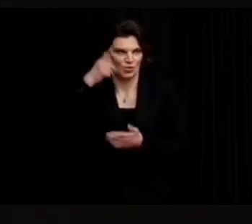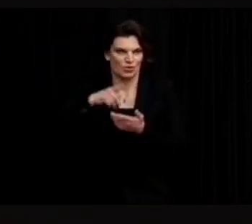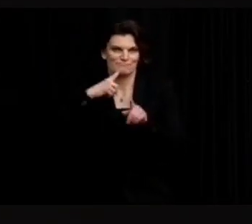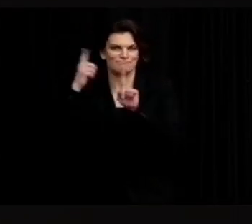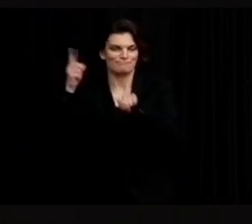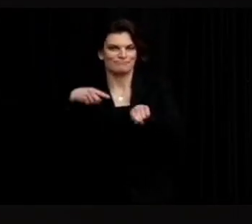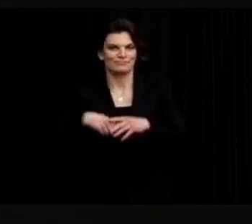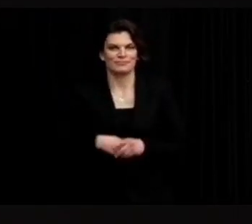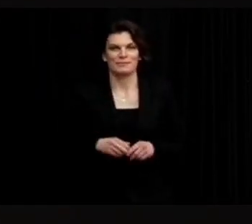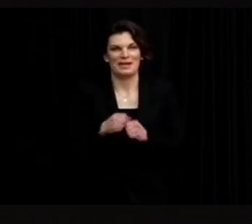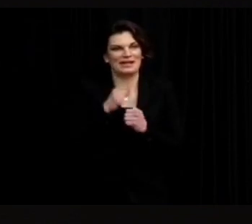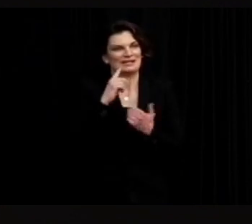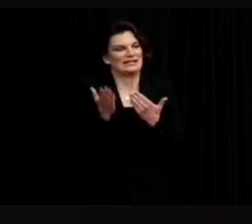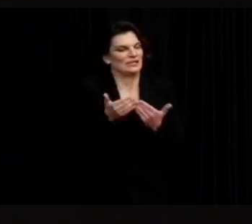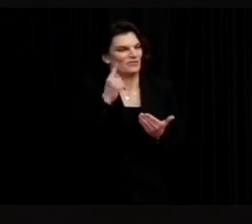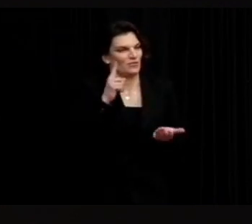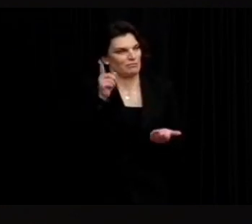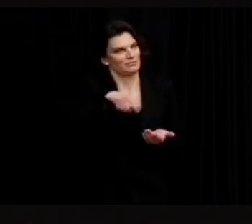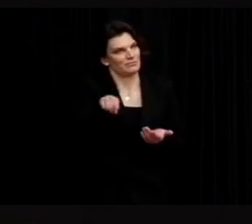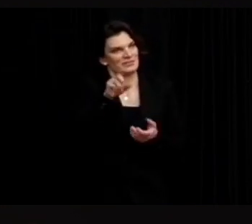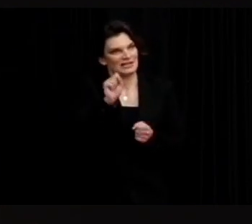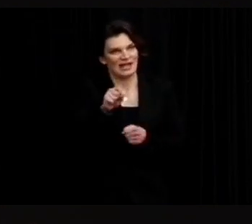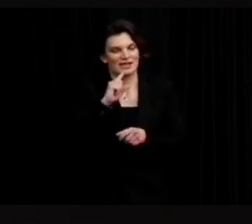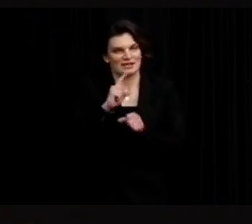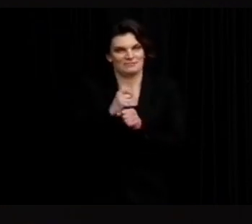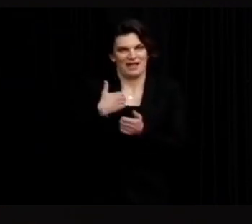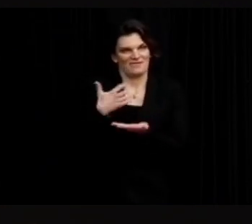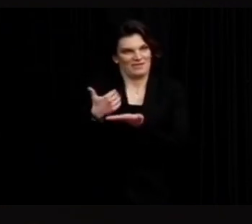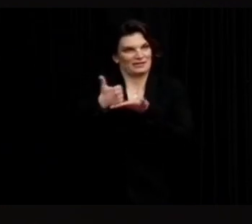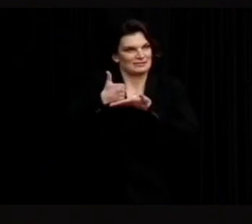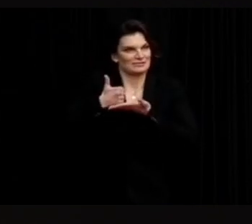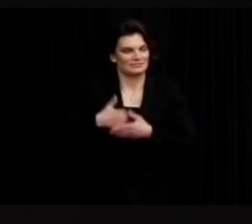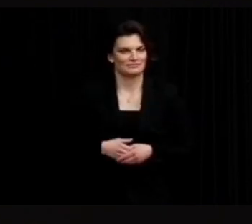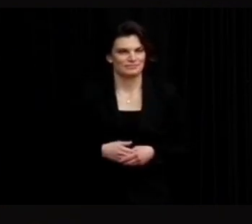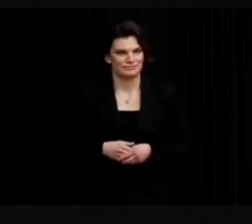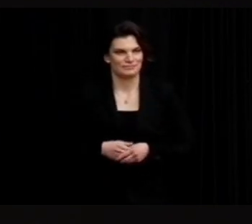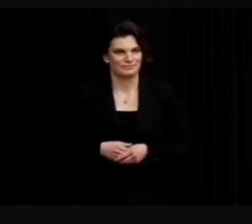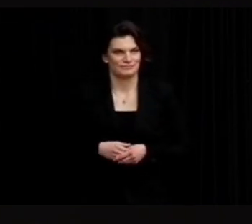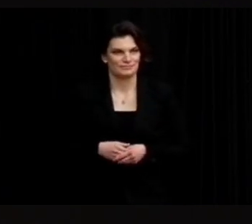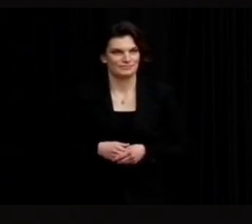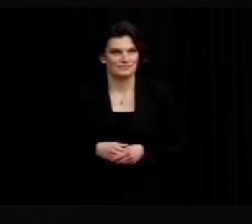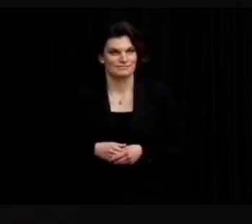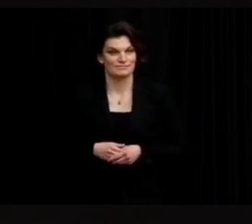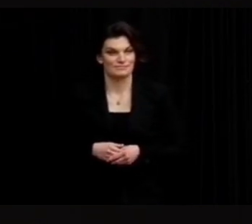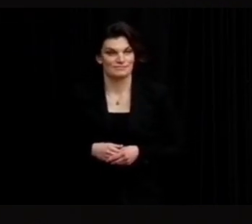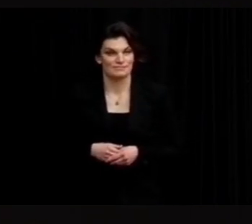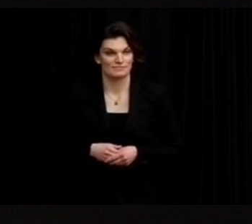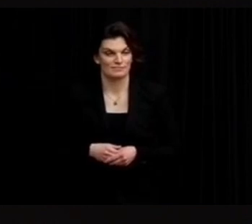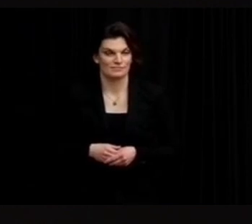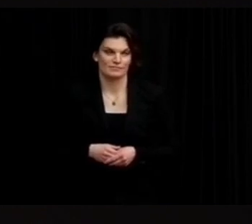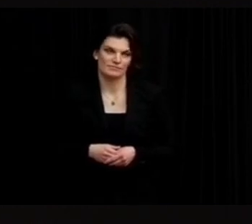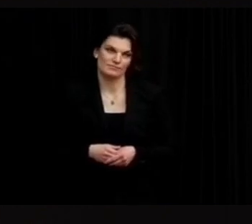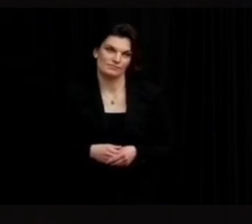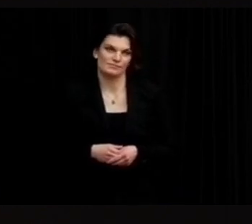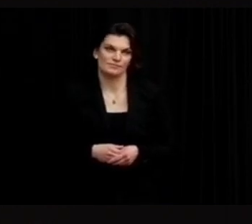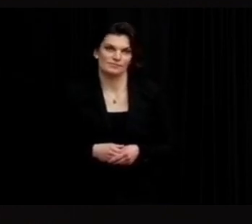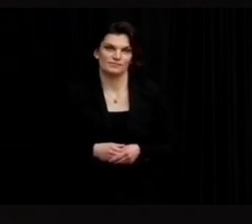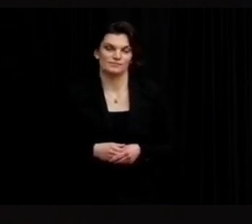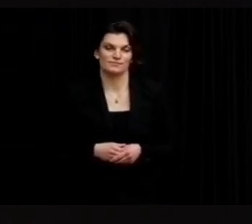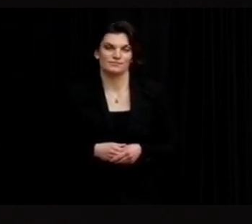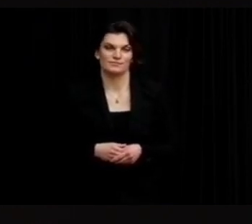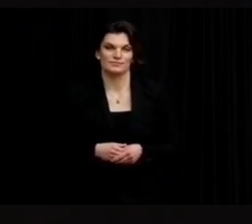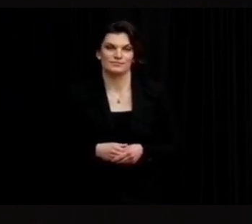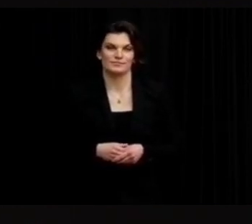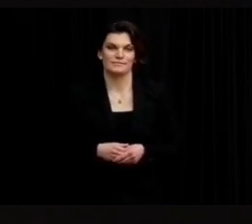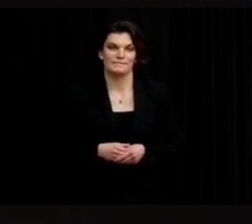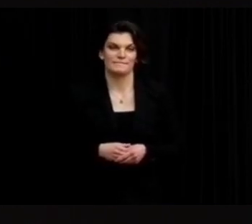more easier for participants to receive the assistance that they need. Some other program and policies that